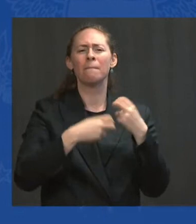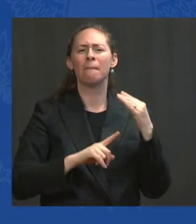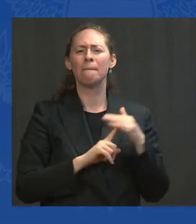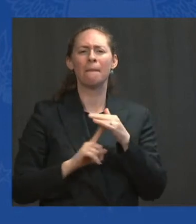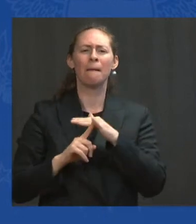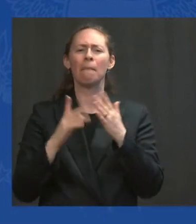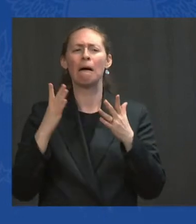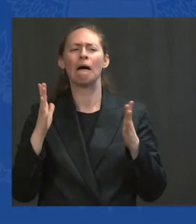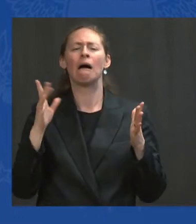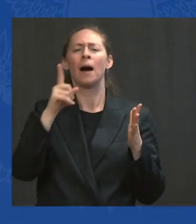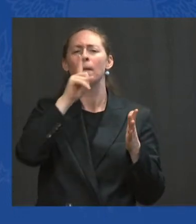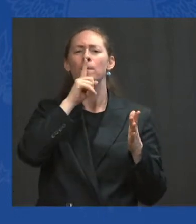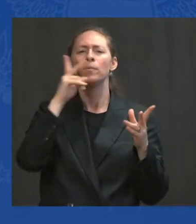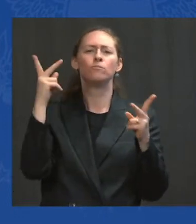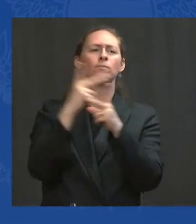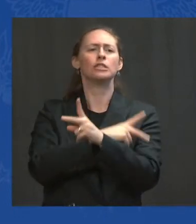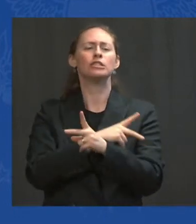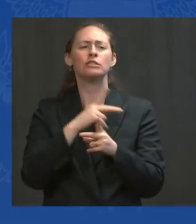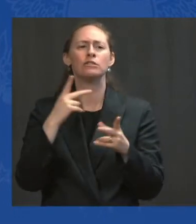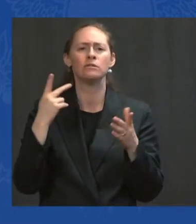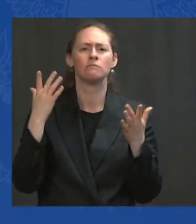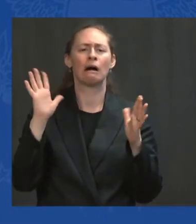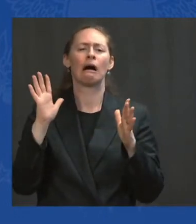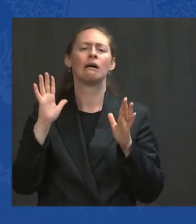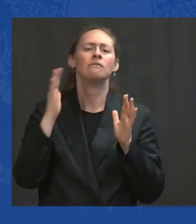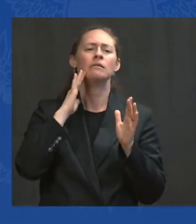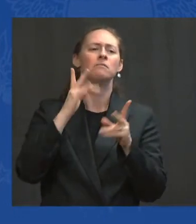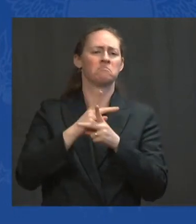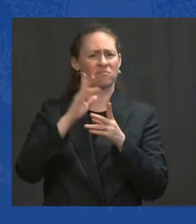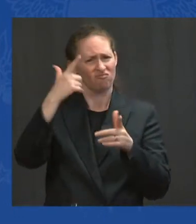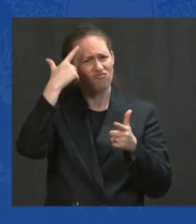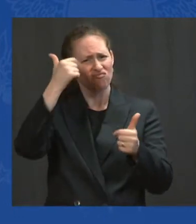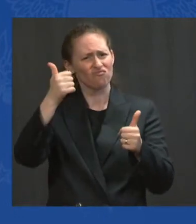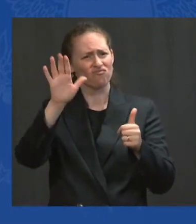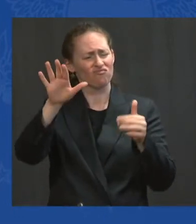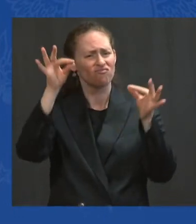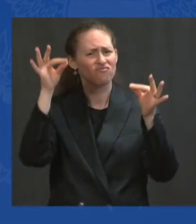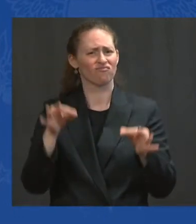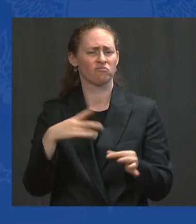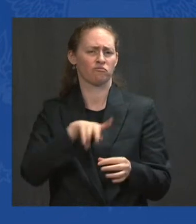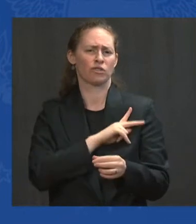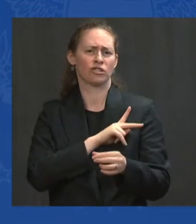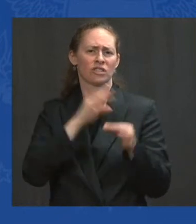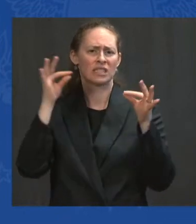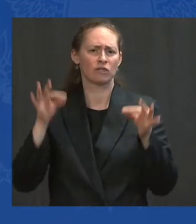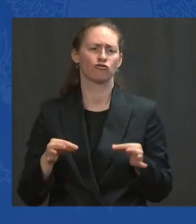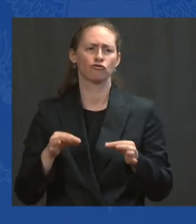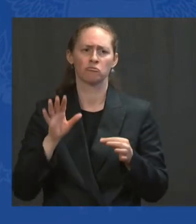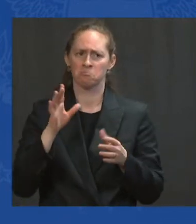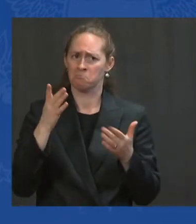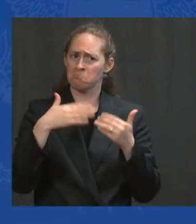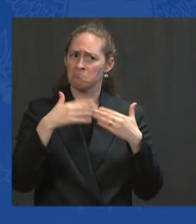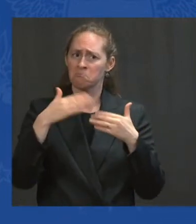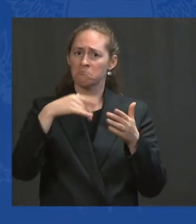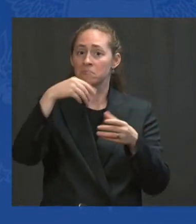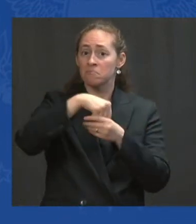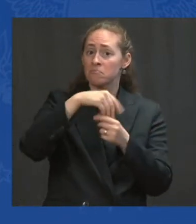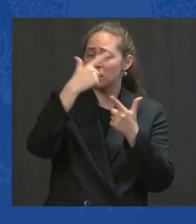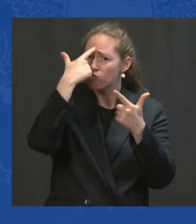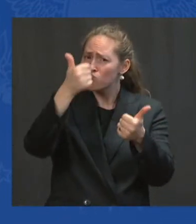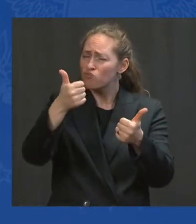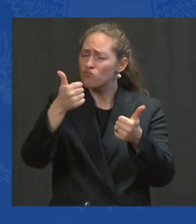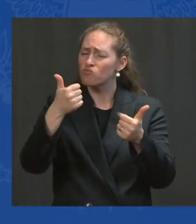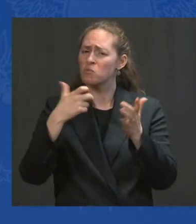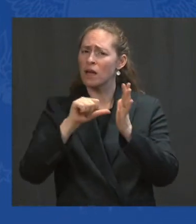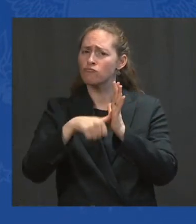have the option of making your personal choice of whether or not you would like to wear a mask indoors in an area where